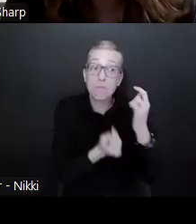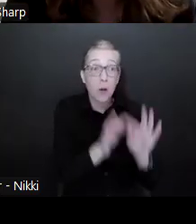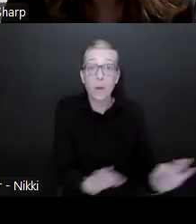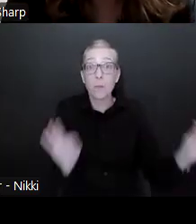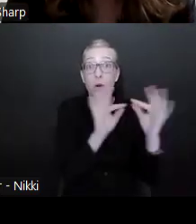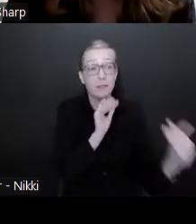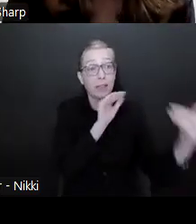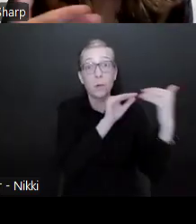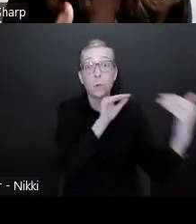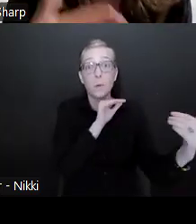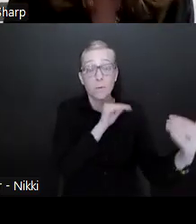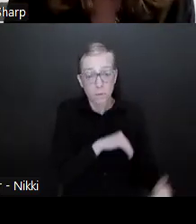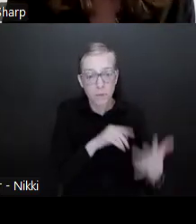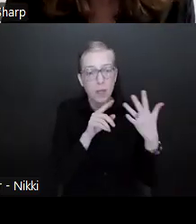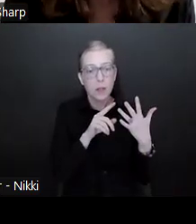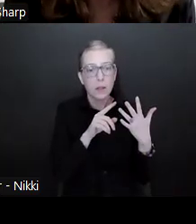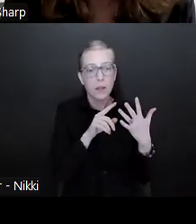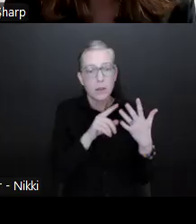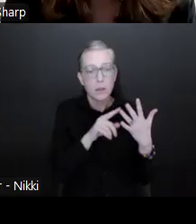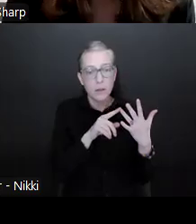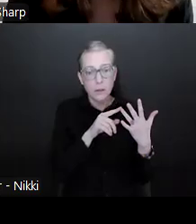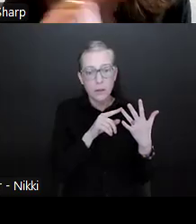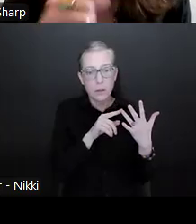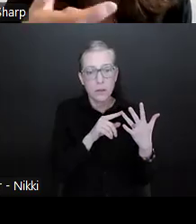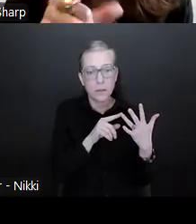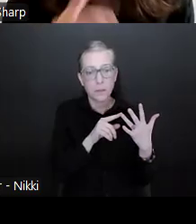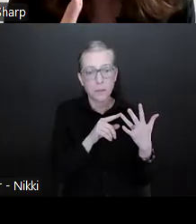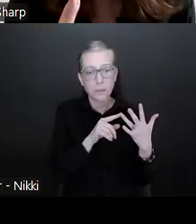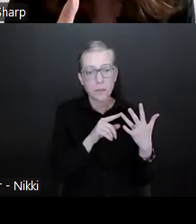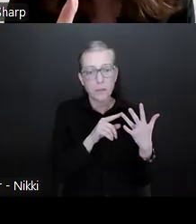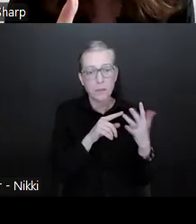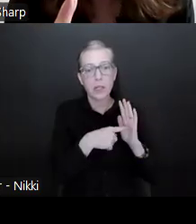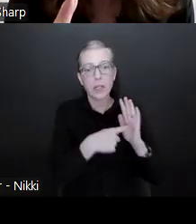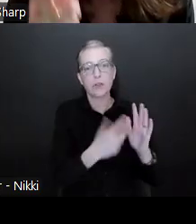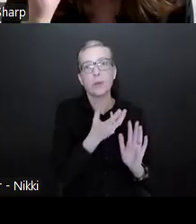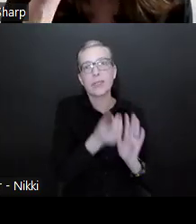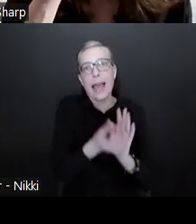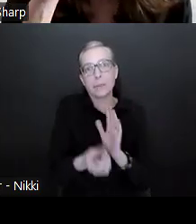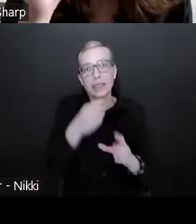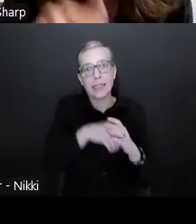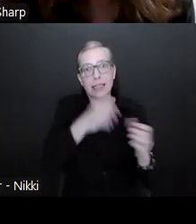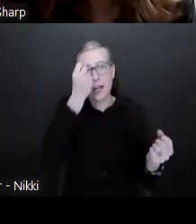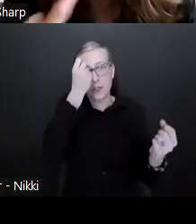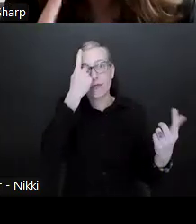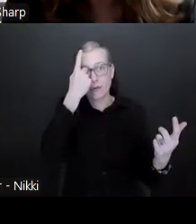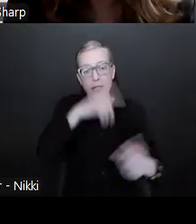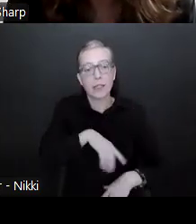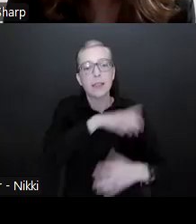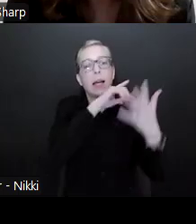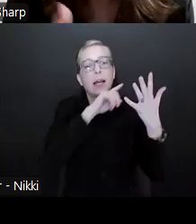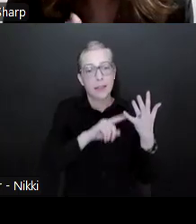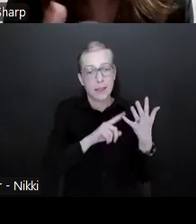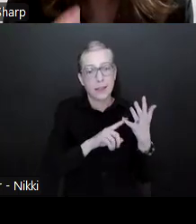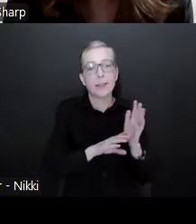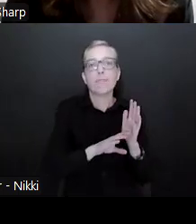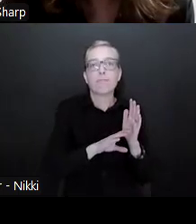important perspective on what we're talking about. It signals a gap in understanding, and it creates a collaborative learning